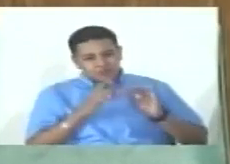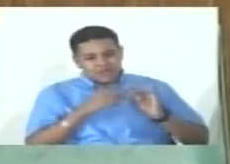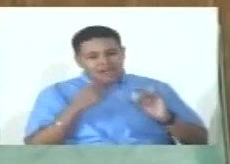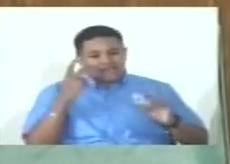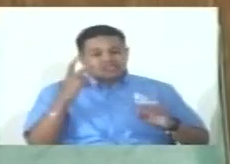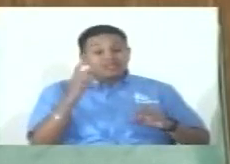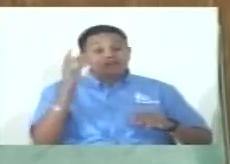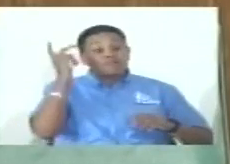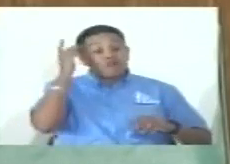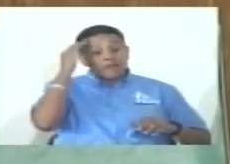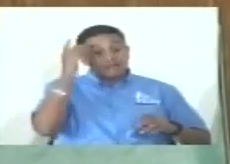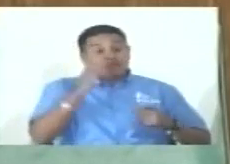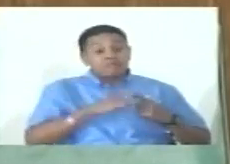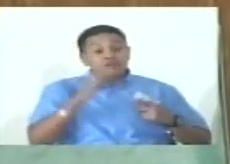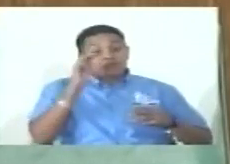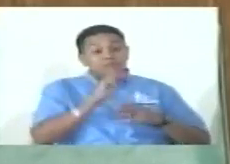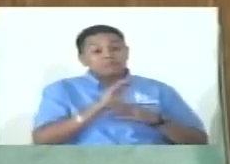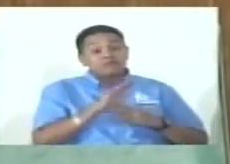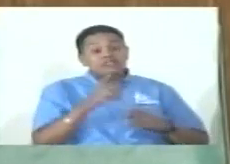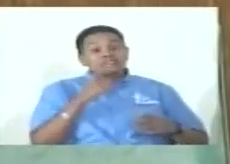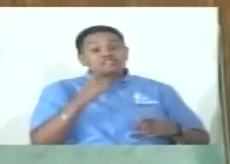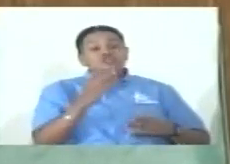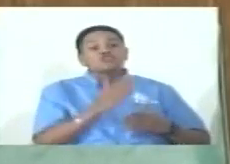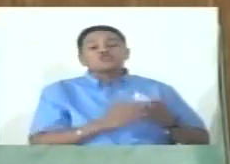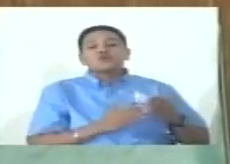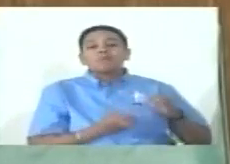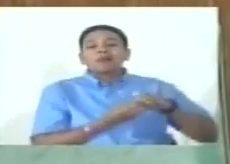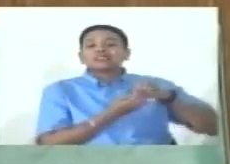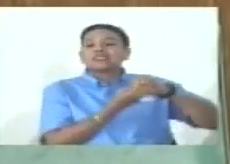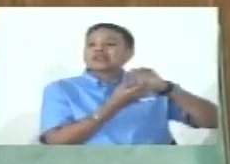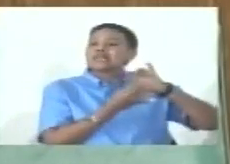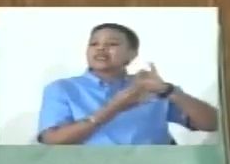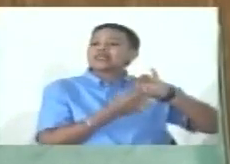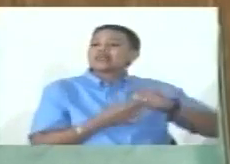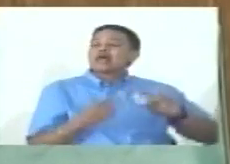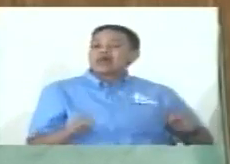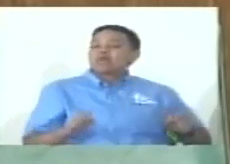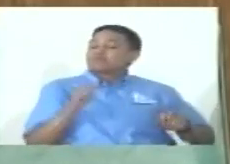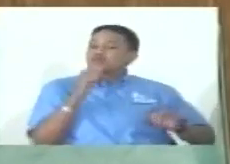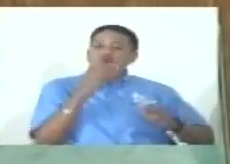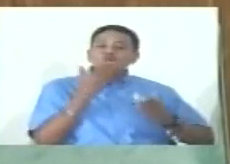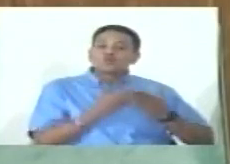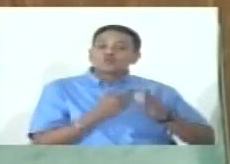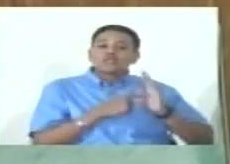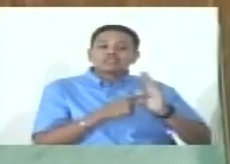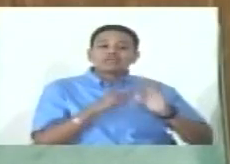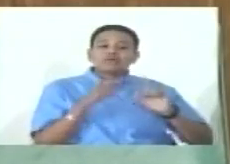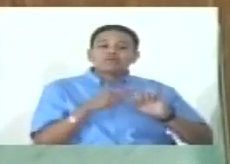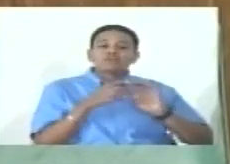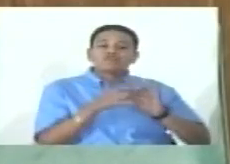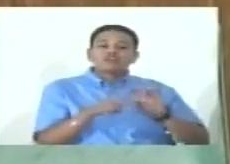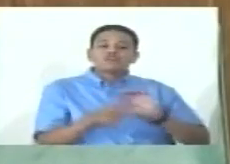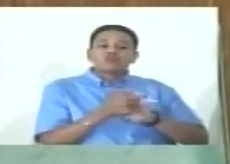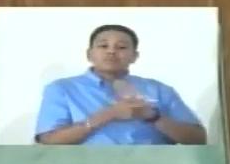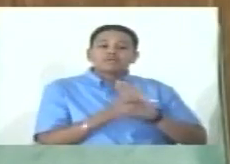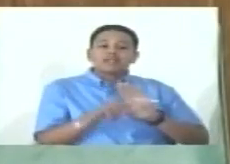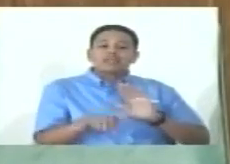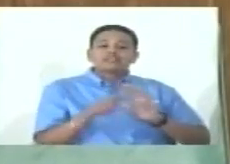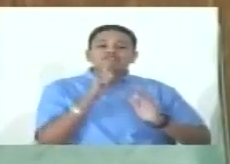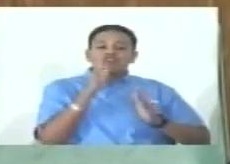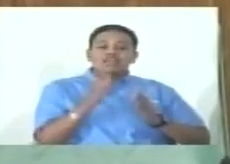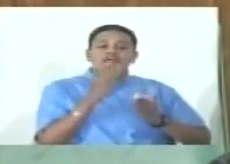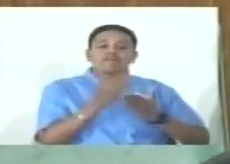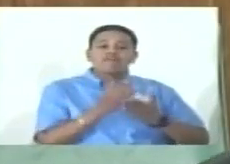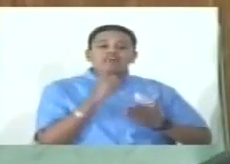sits here, some amount of mendacity. That's not a good example when you're dealing with a bill like this. In fact, the